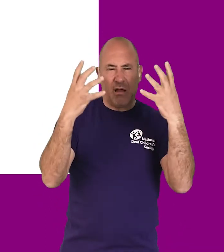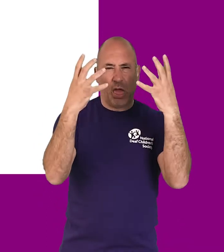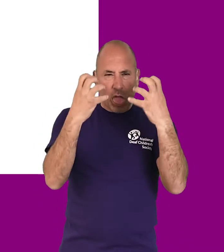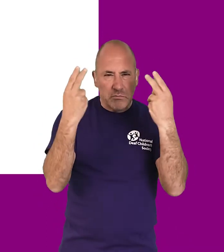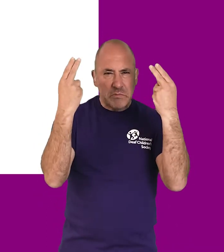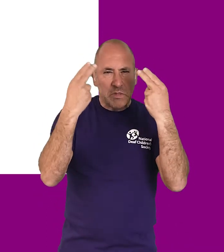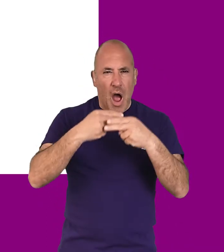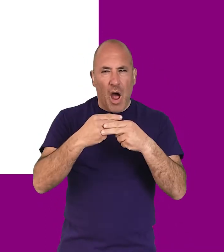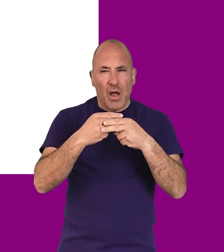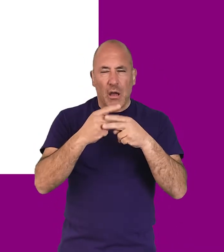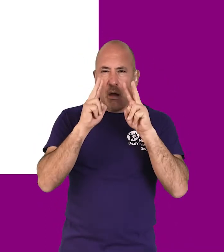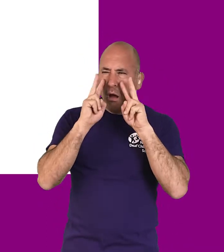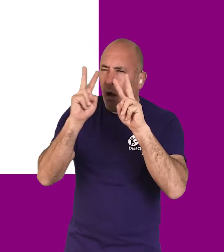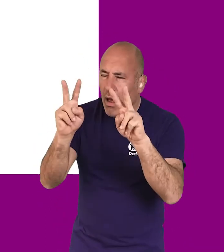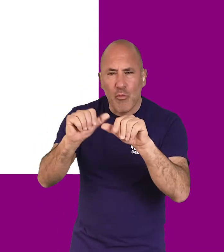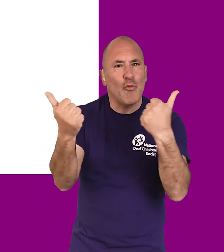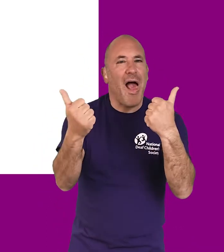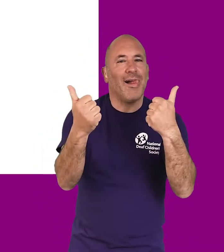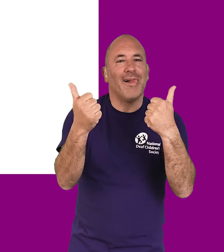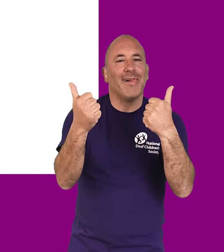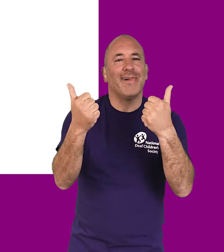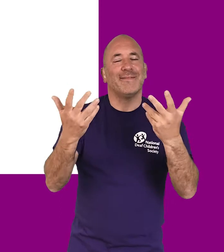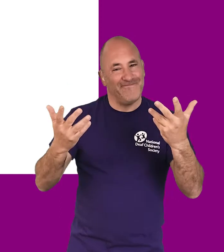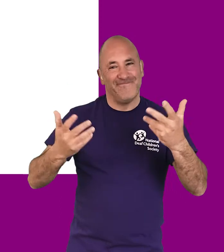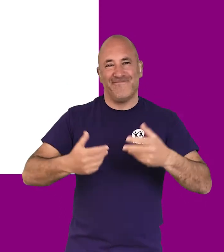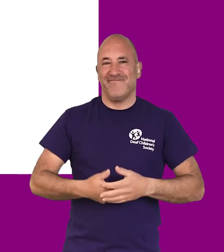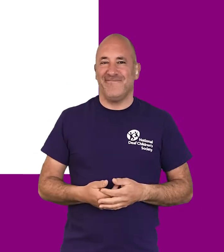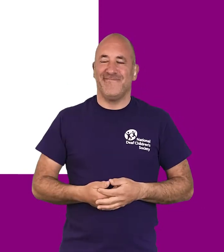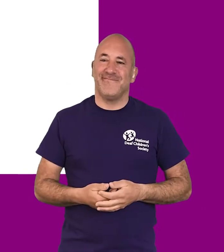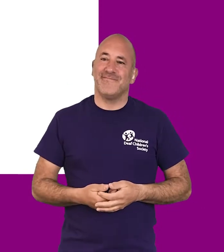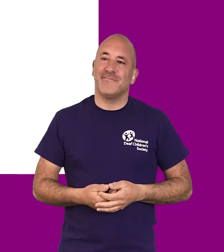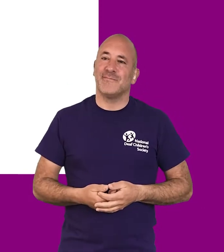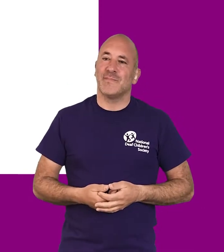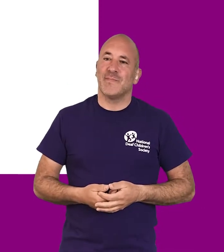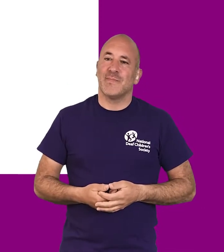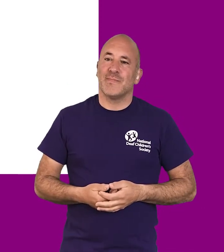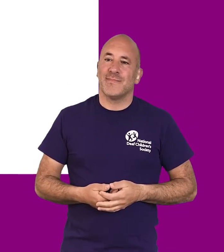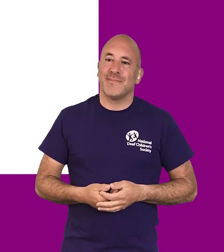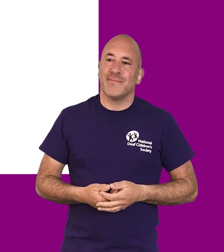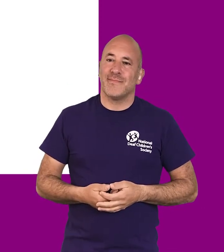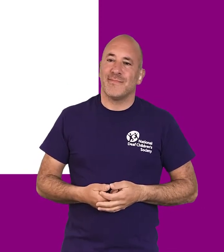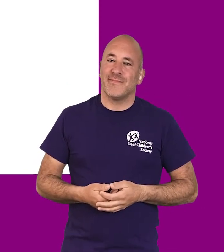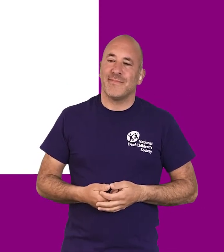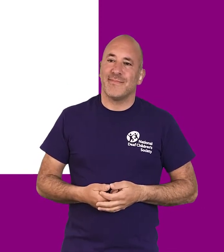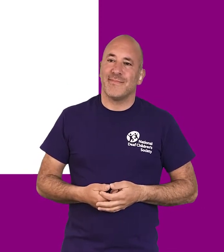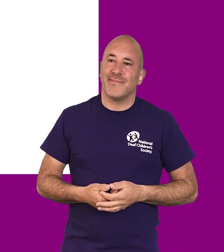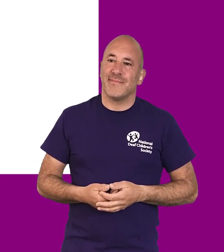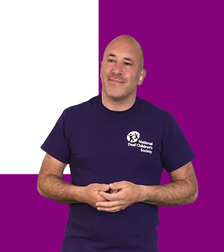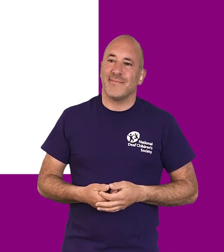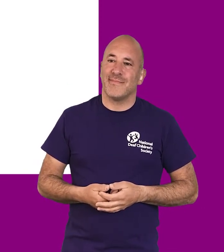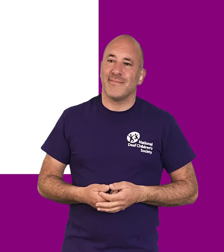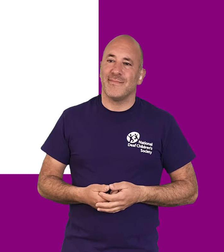was dark, giving a worse picture quality.